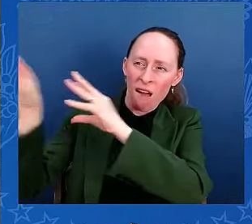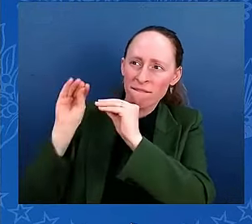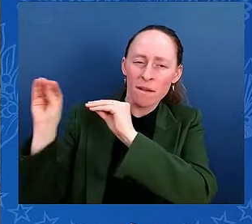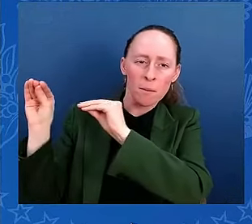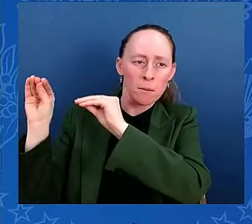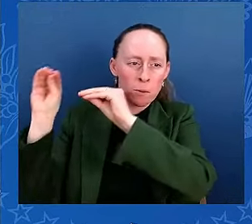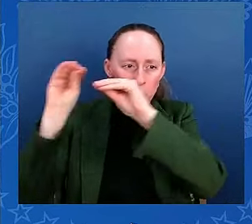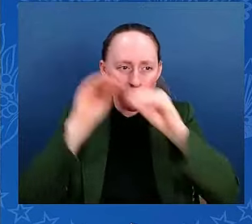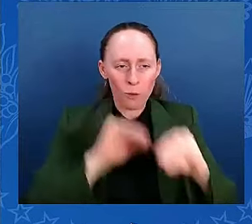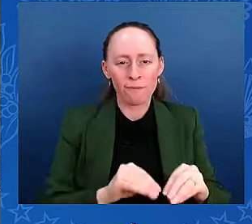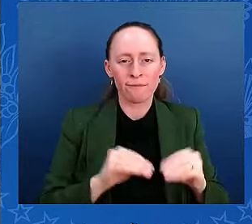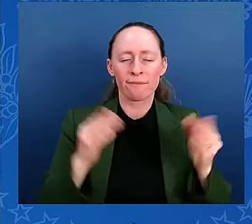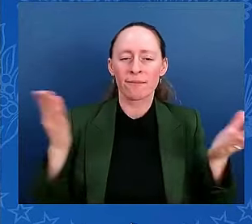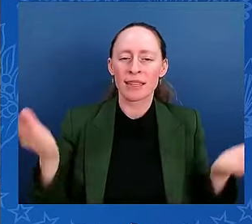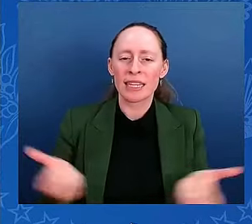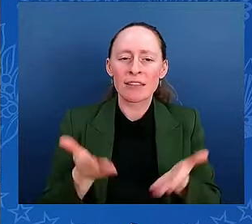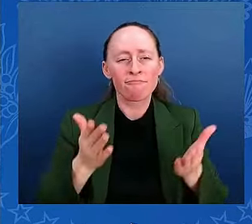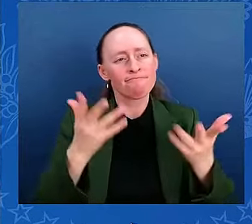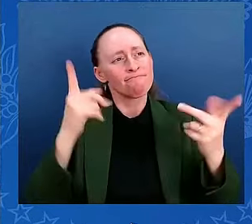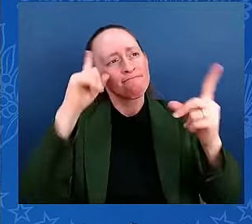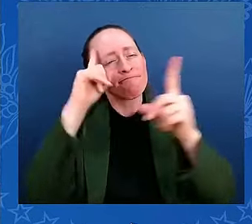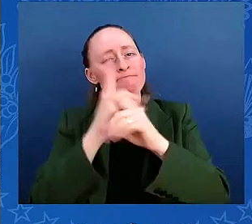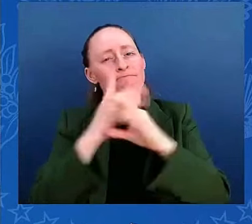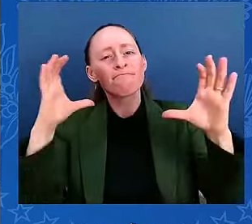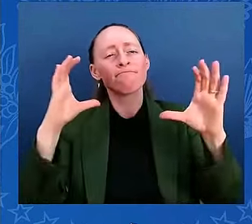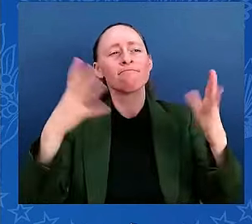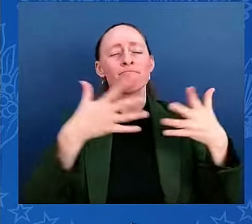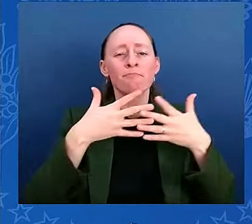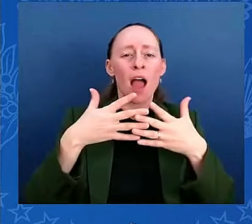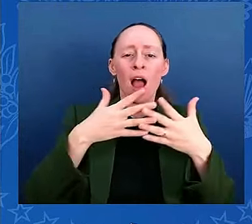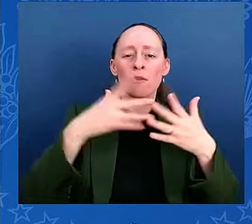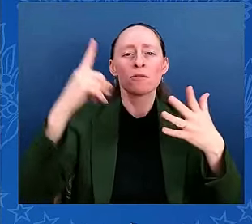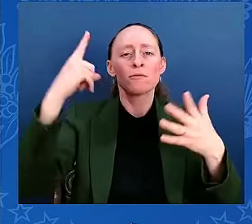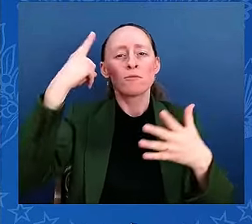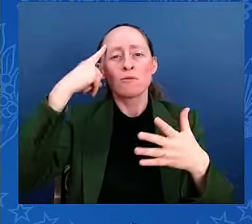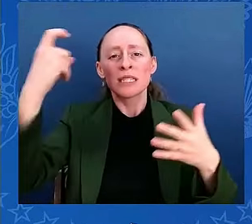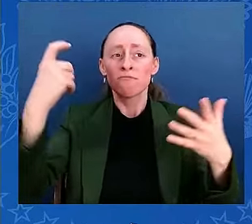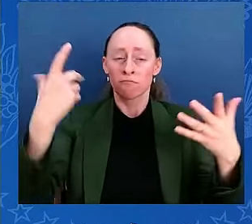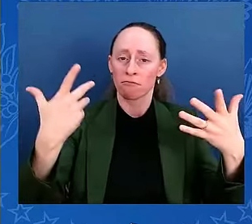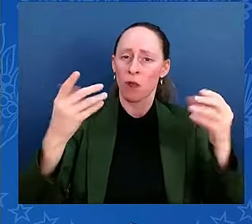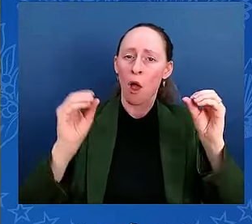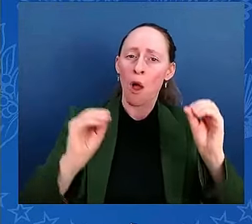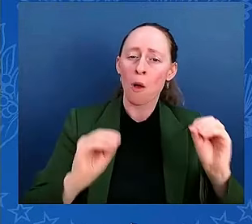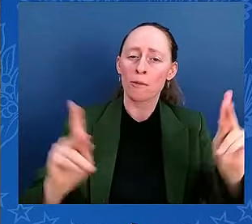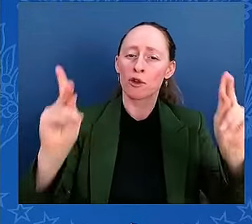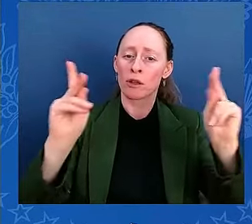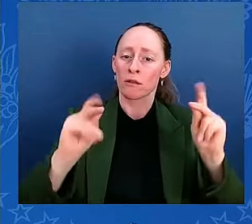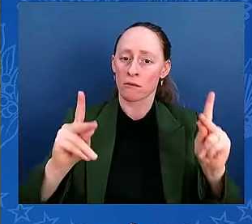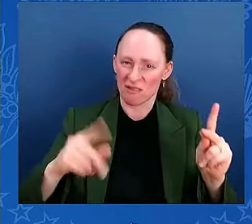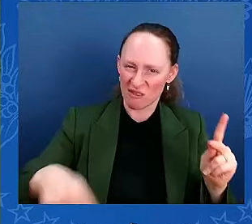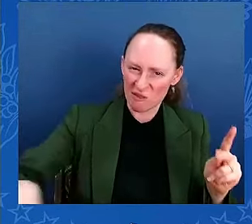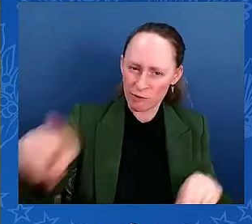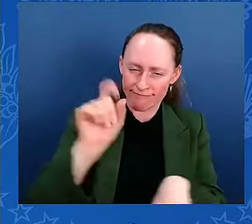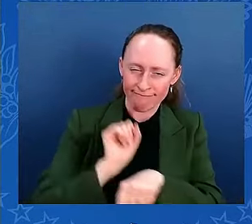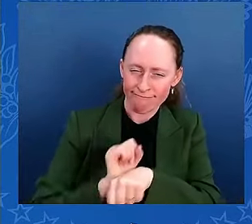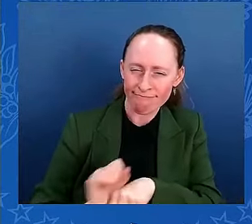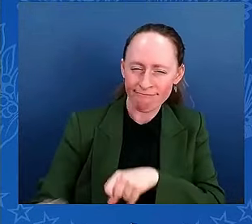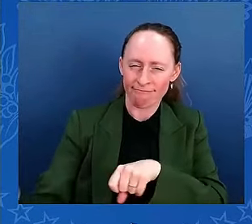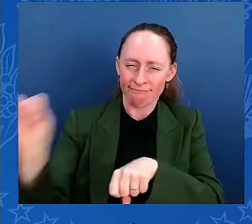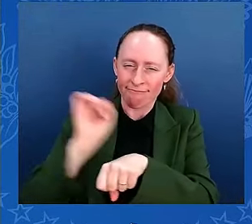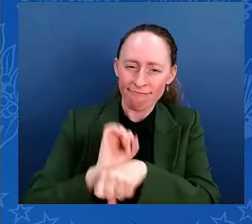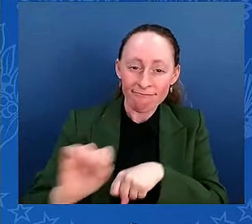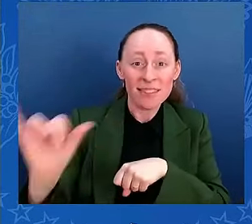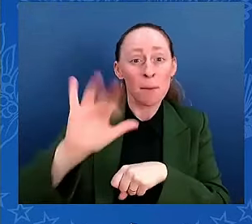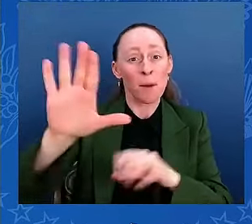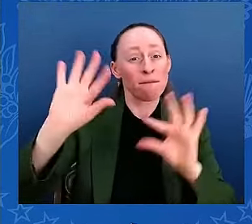shot, just a simple shot. You and your ancestors worked hard to help build this country and build the middle class. People like